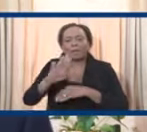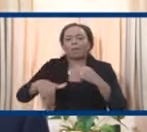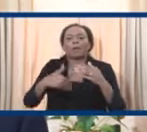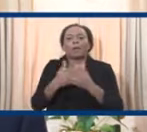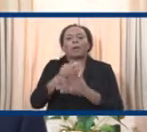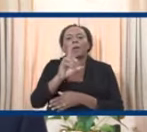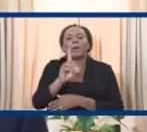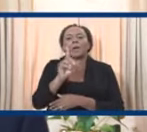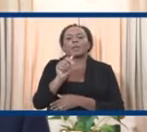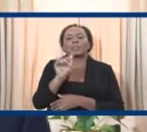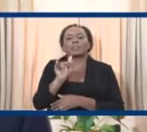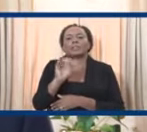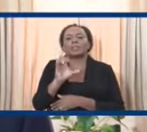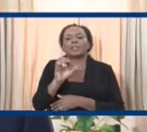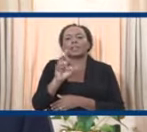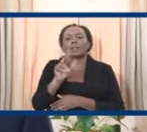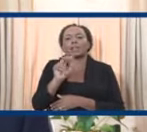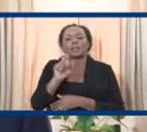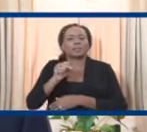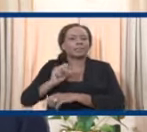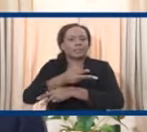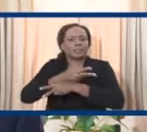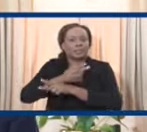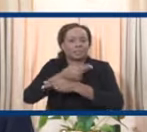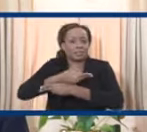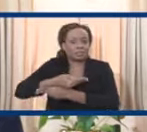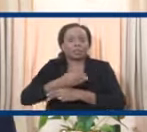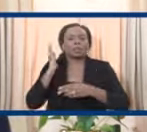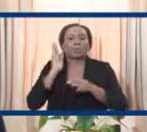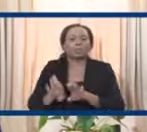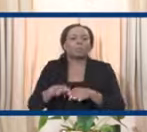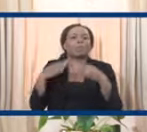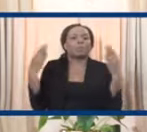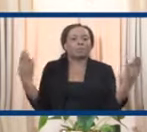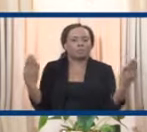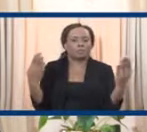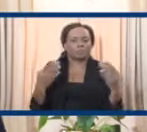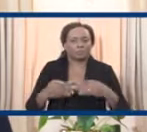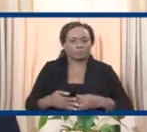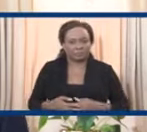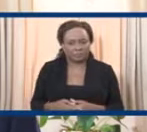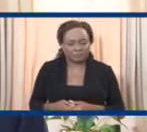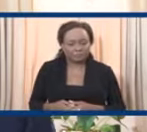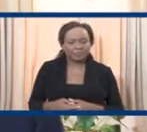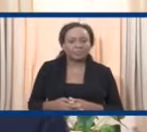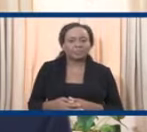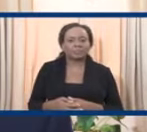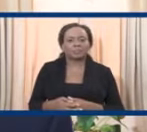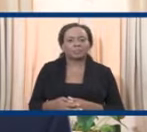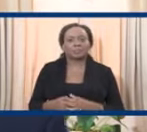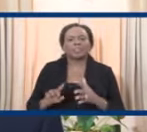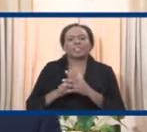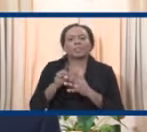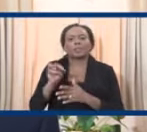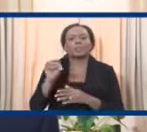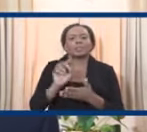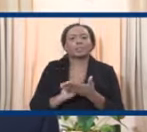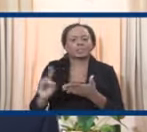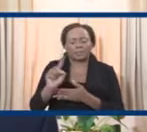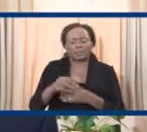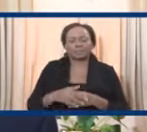full functionality. In addition to that, we feel that we're not at the point where we can allow sporting events to